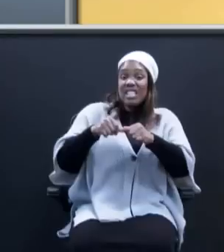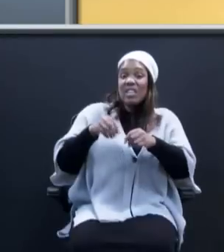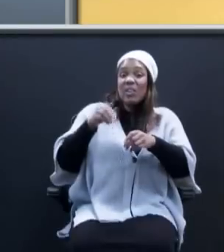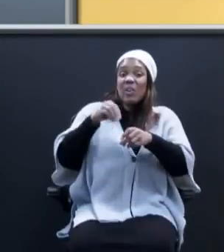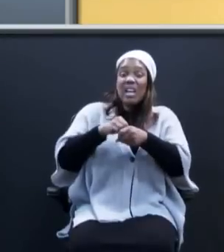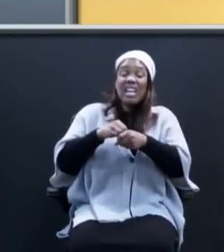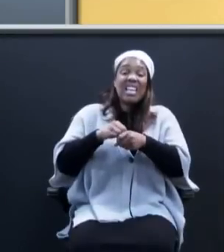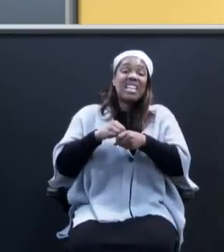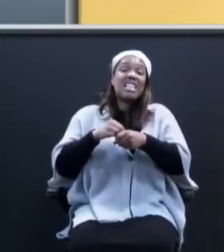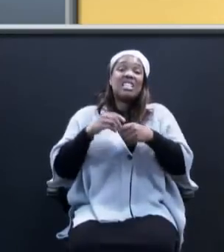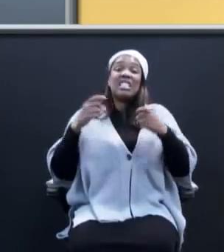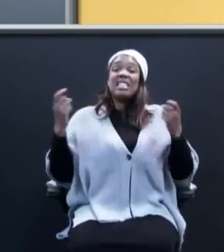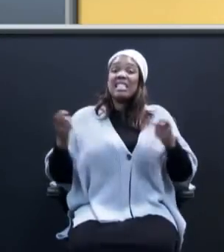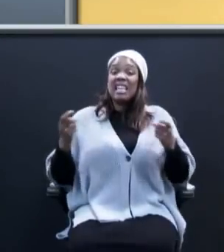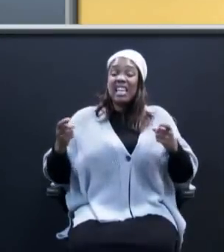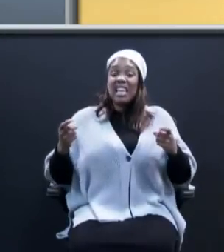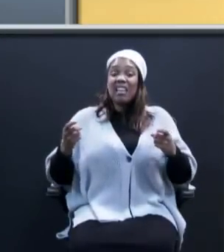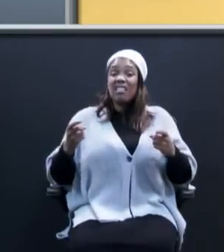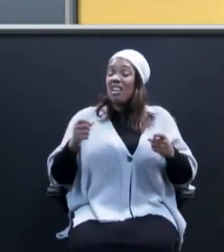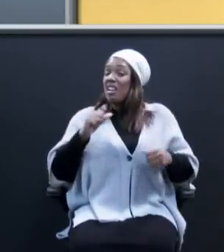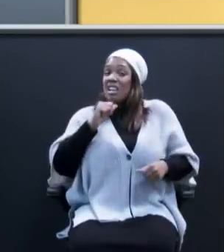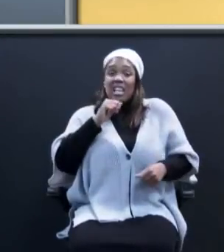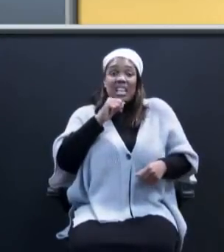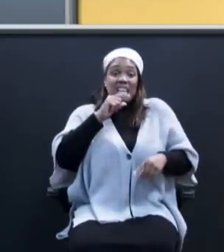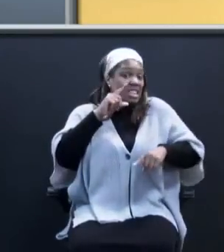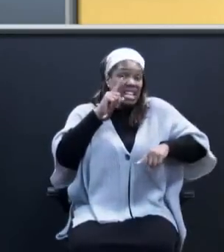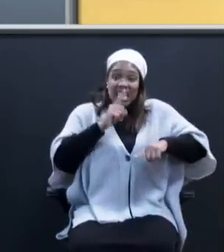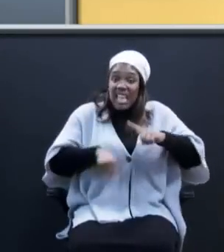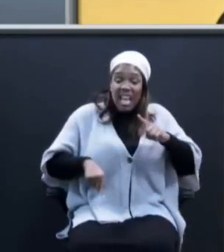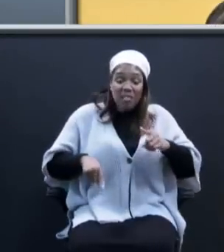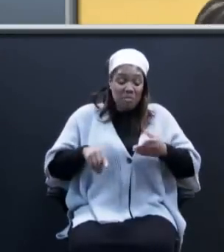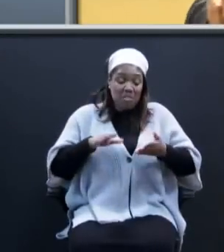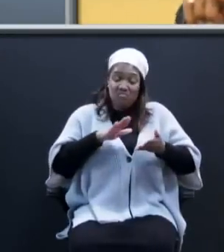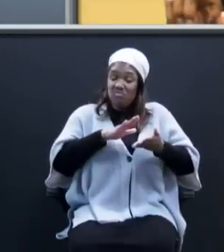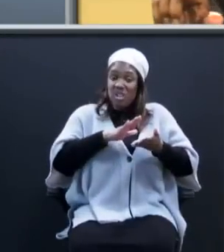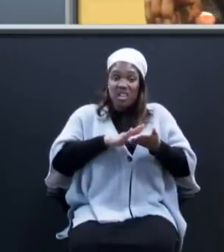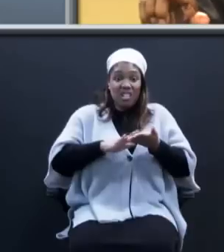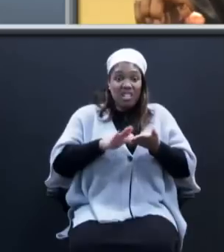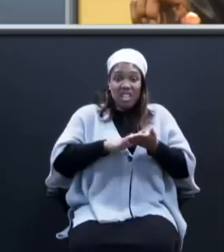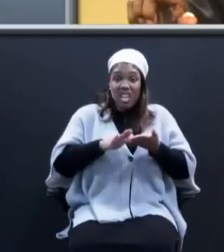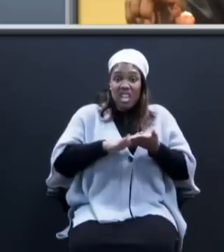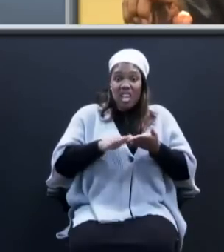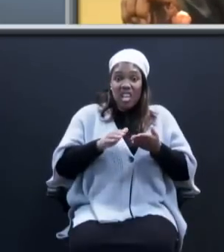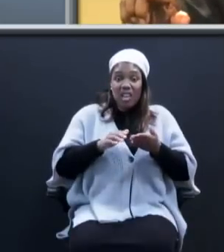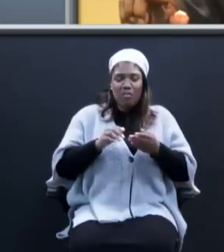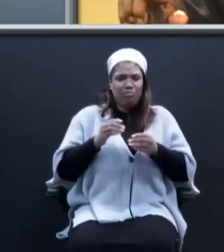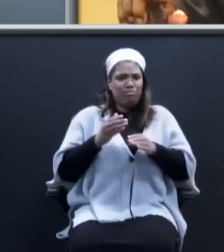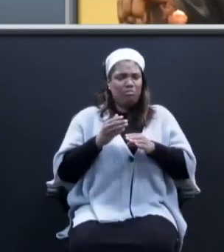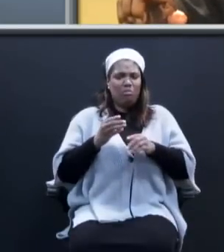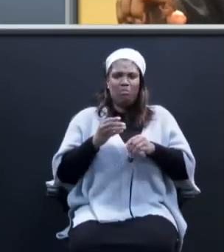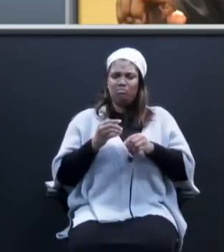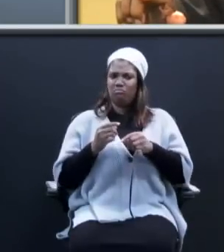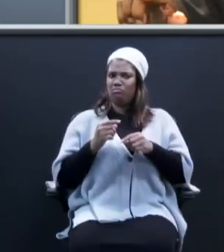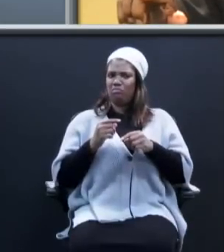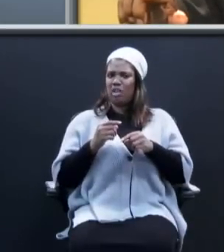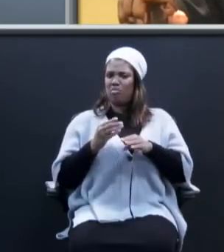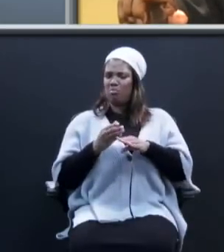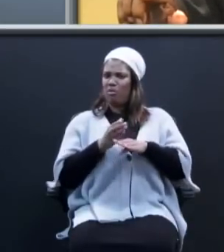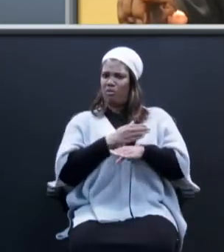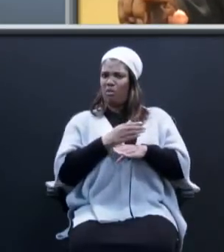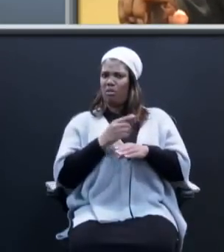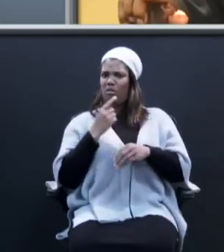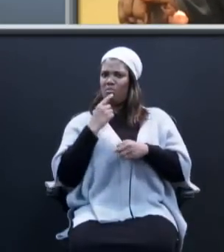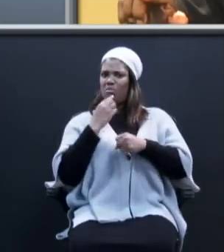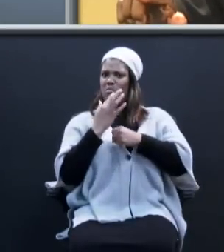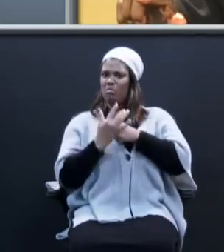shed. But once the blood is shed, then you're supposed to stay clean the rest of